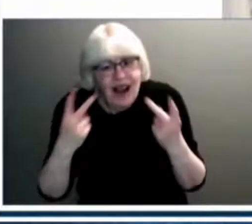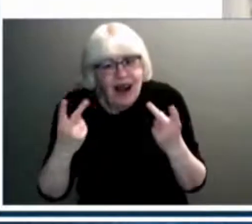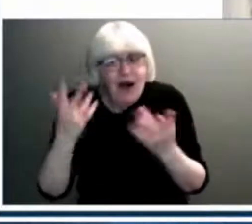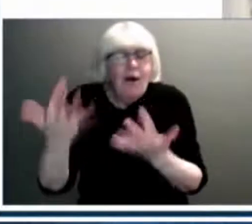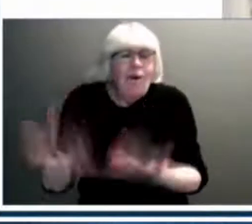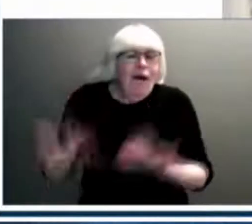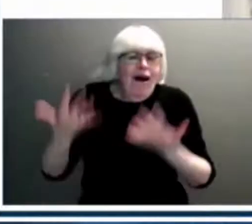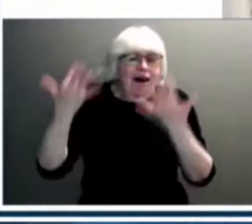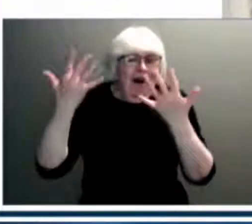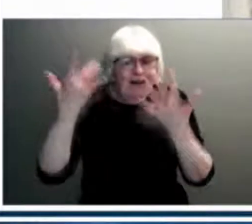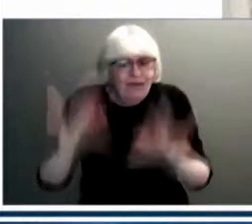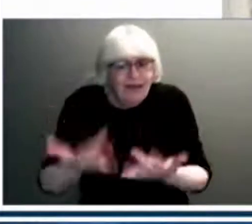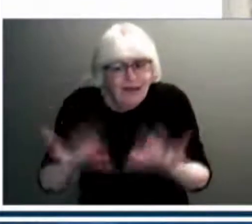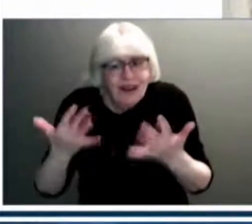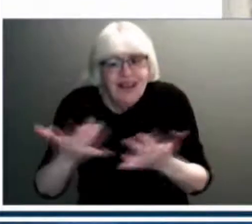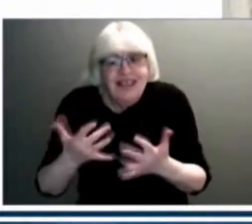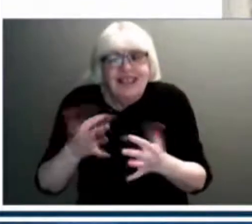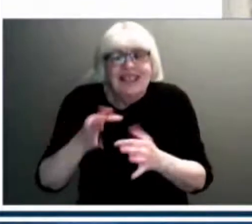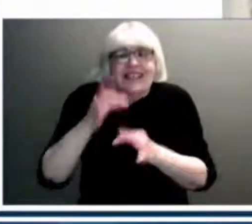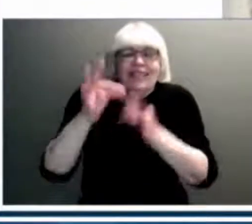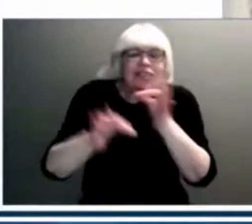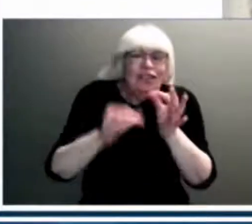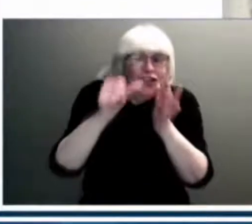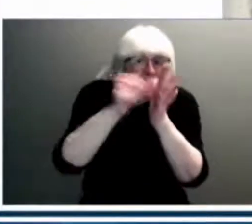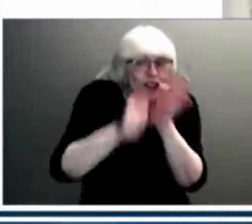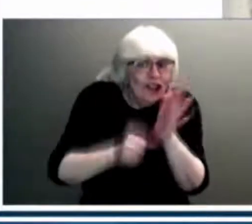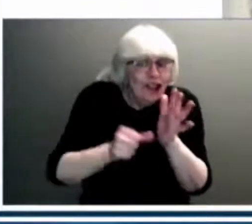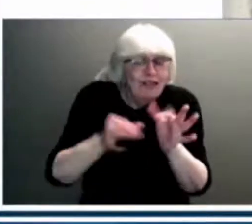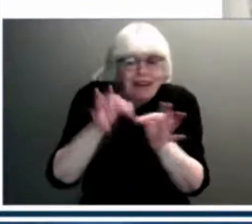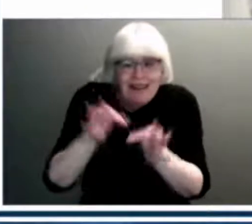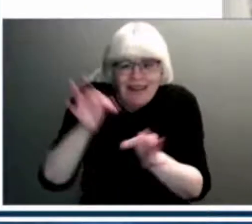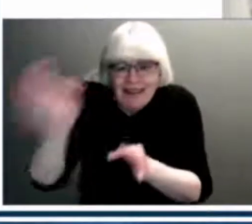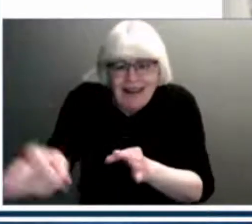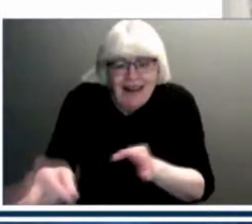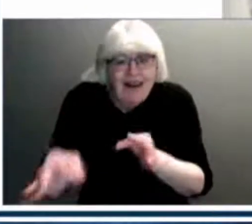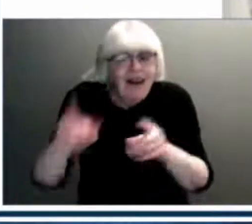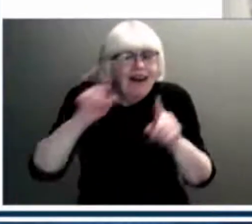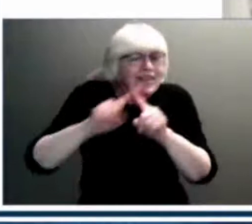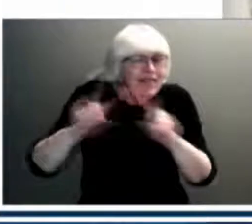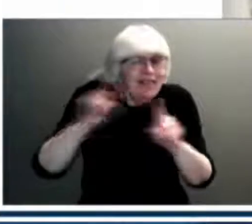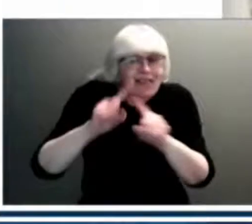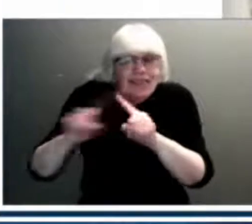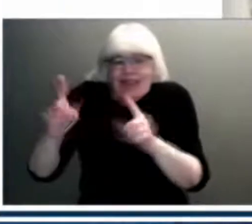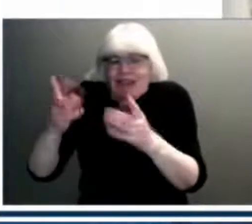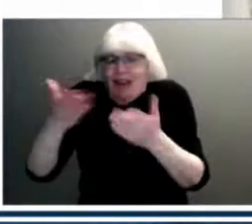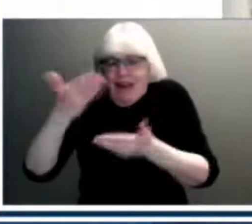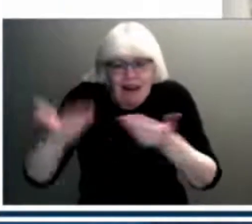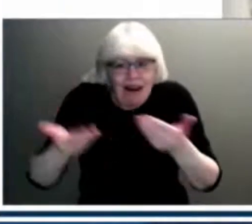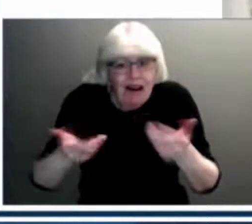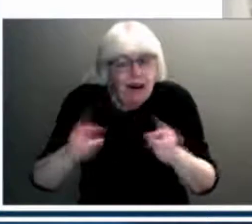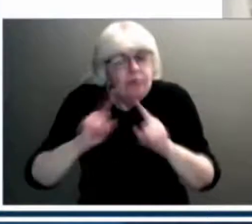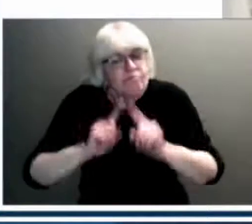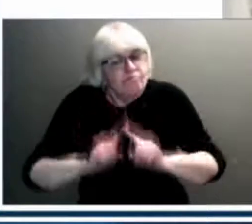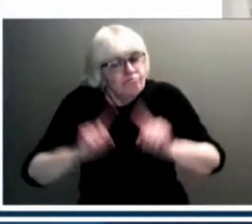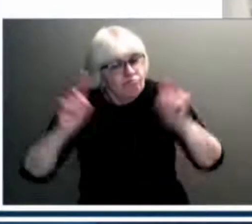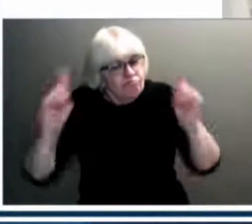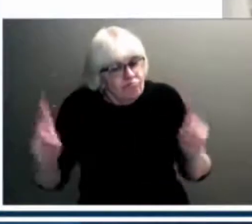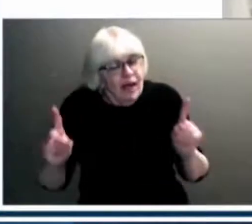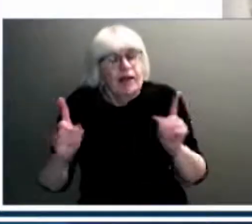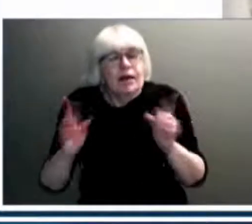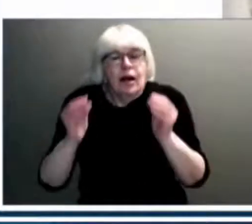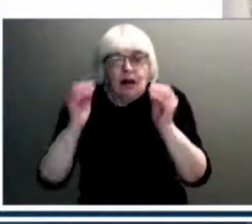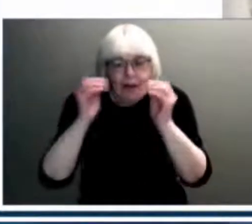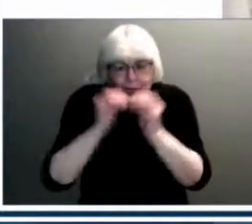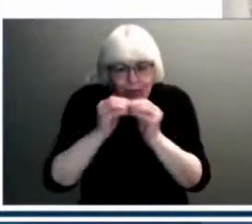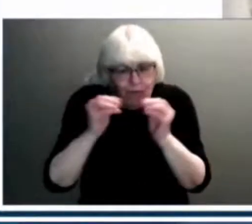scheduled surgeries and procedures were postponed last week, and more will be impacted over the next couple of weeks as we work through this. But we